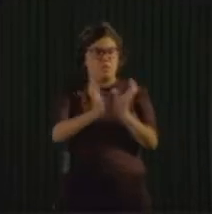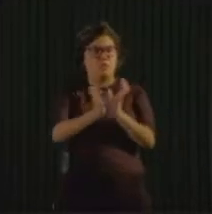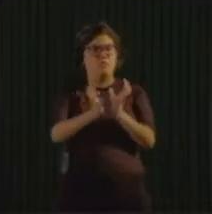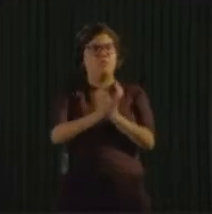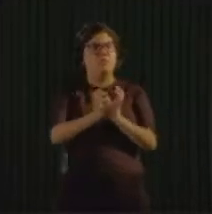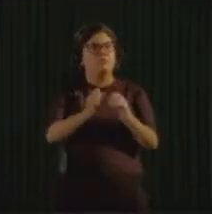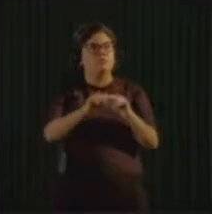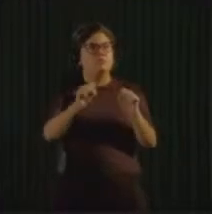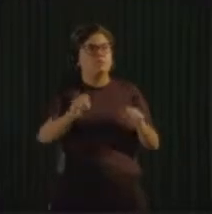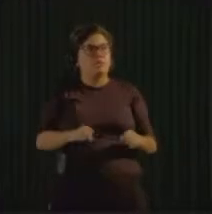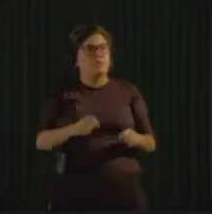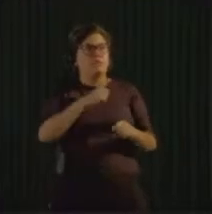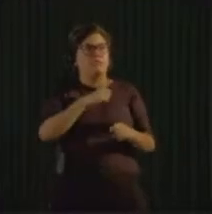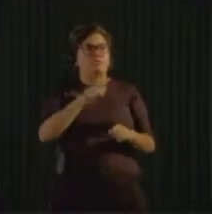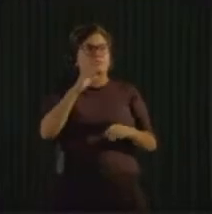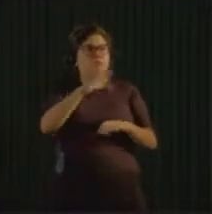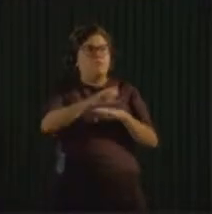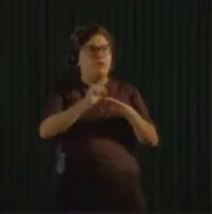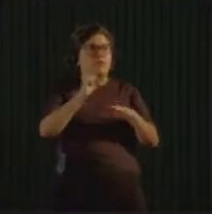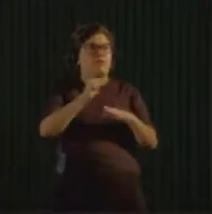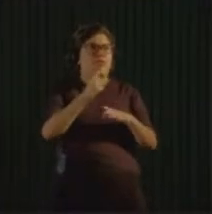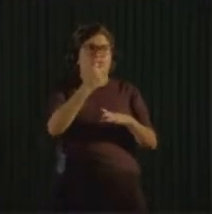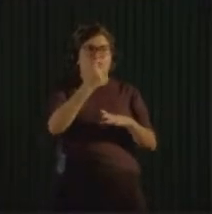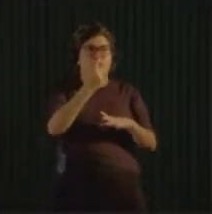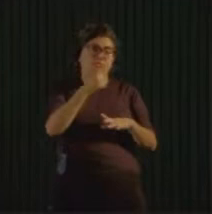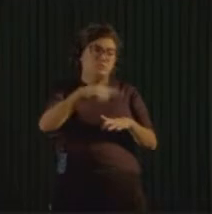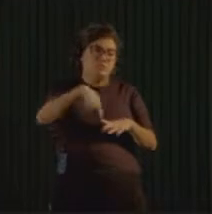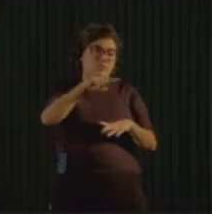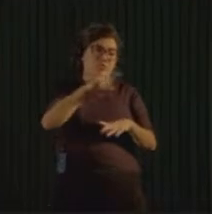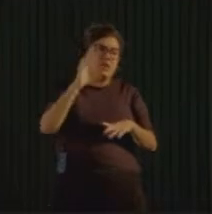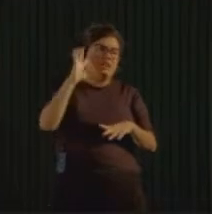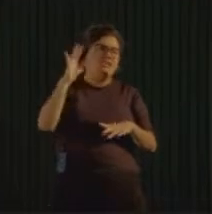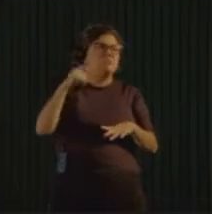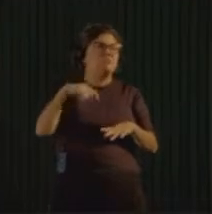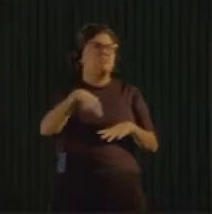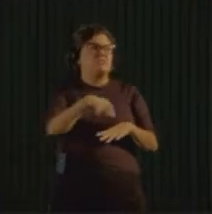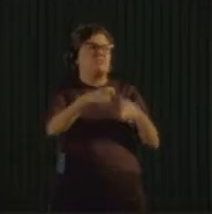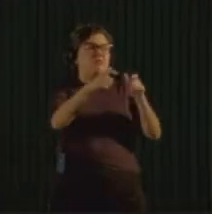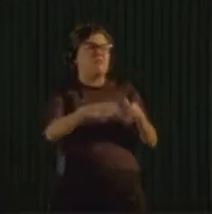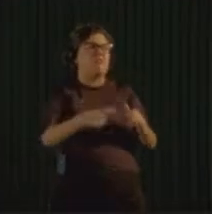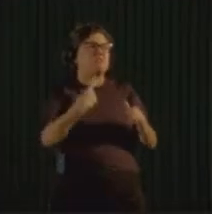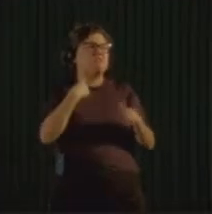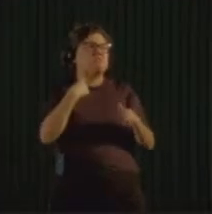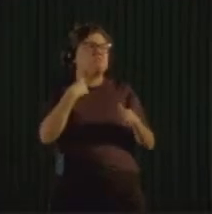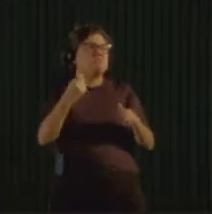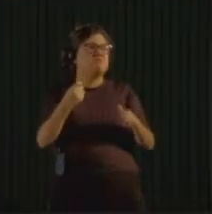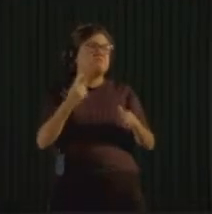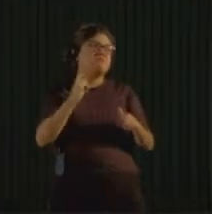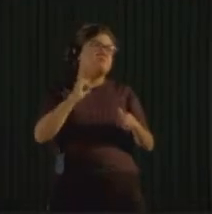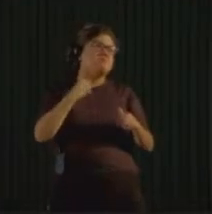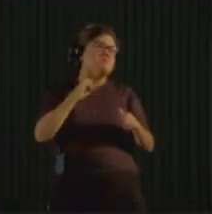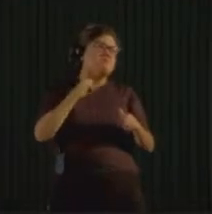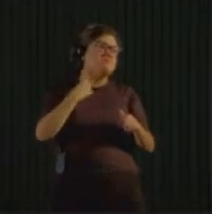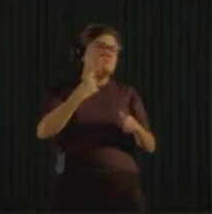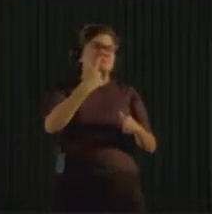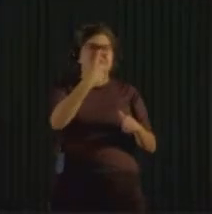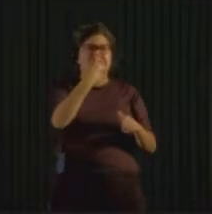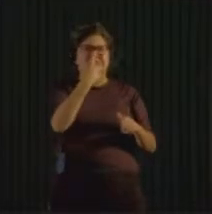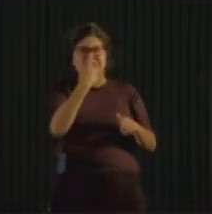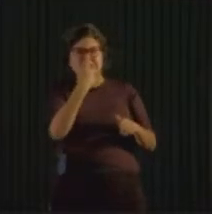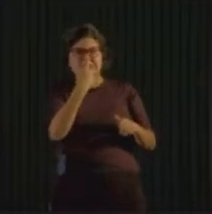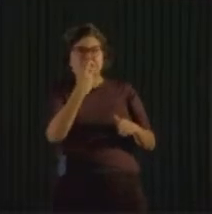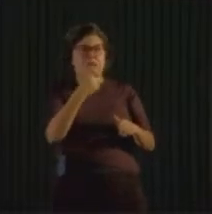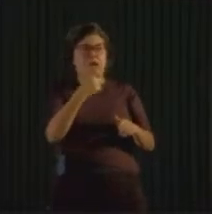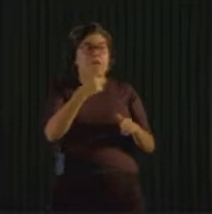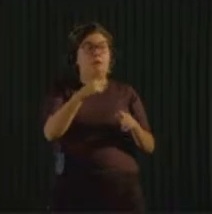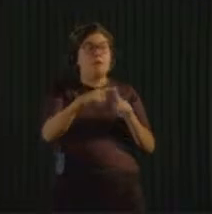it actually became a community place that people actually visit to meet other people or to get more information or